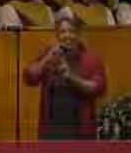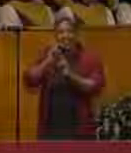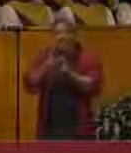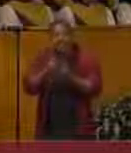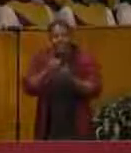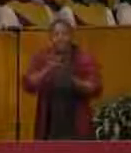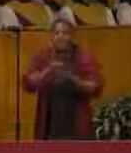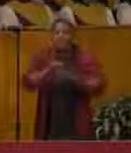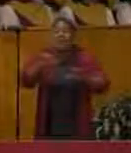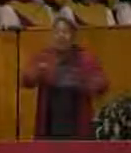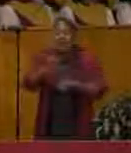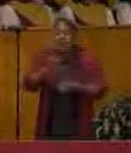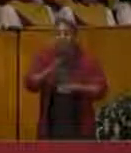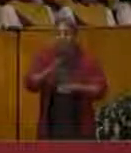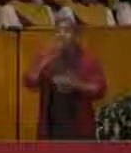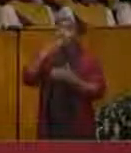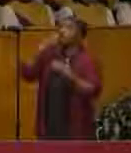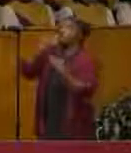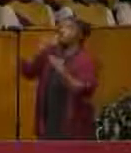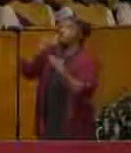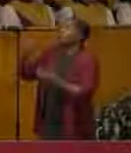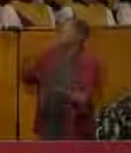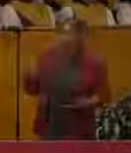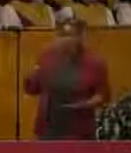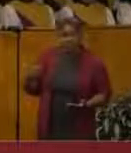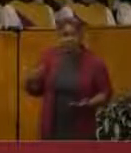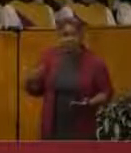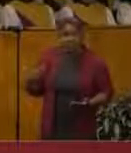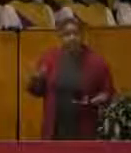an act of gratitude.